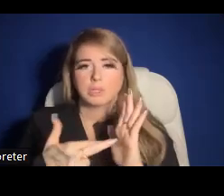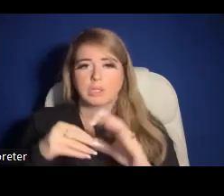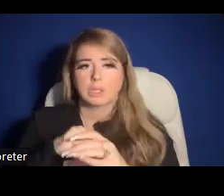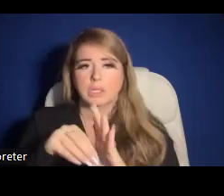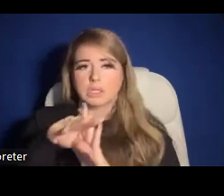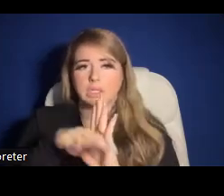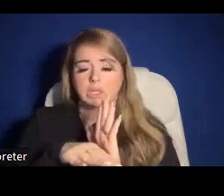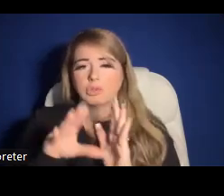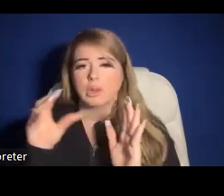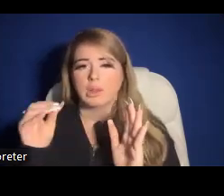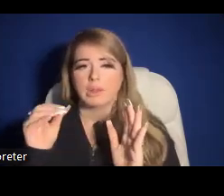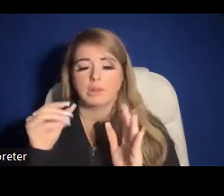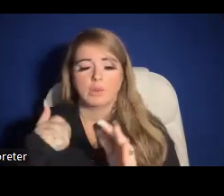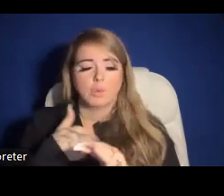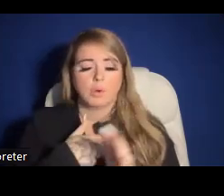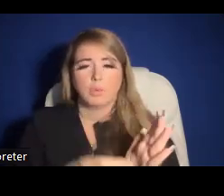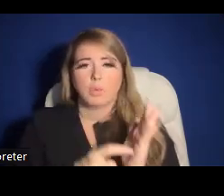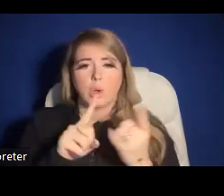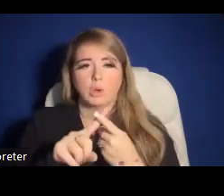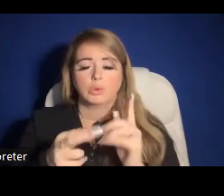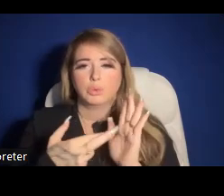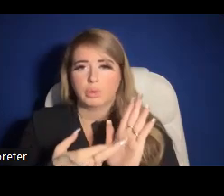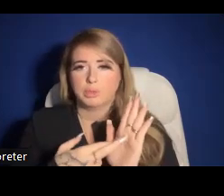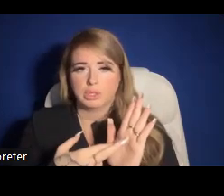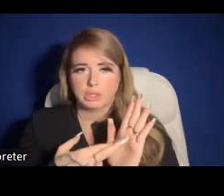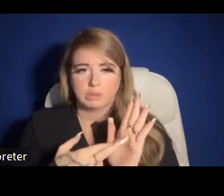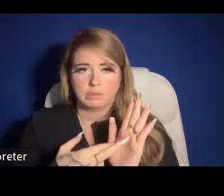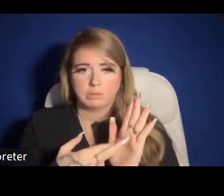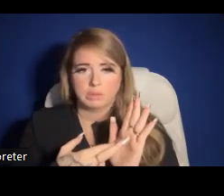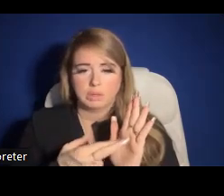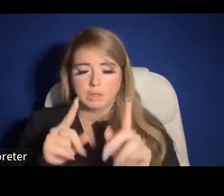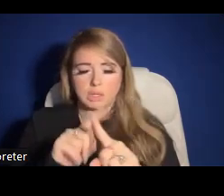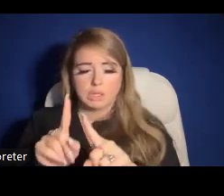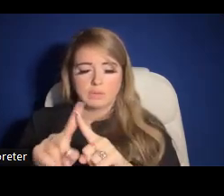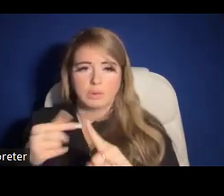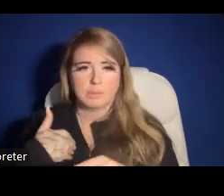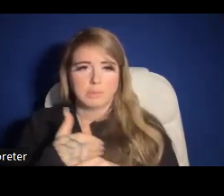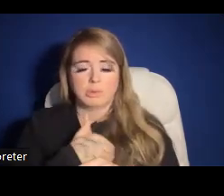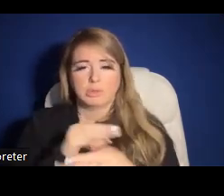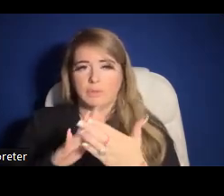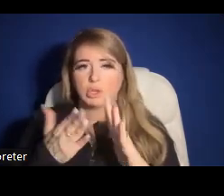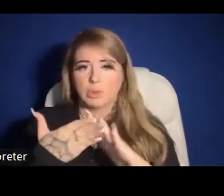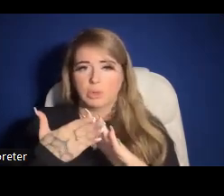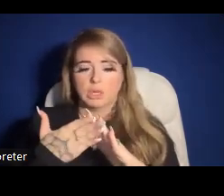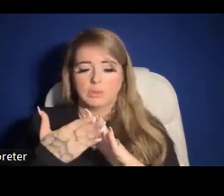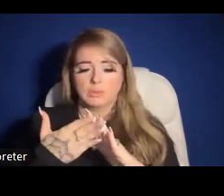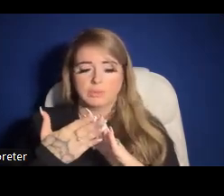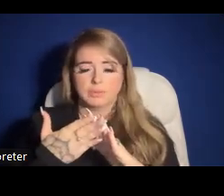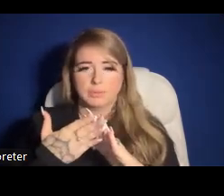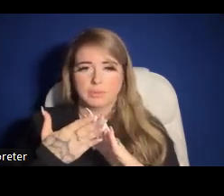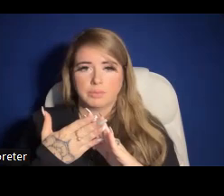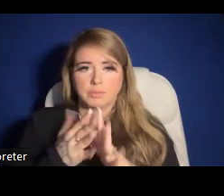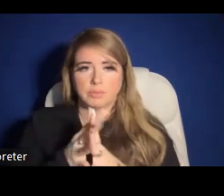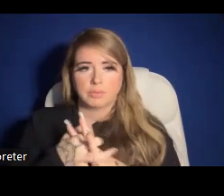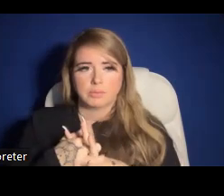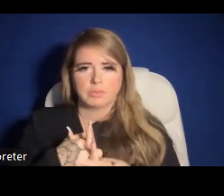statute, BHAAC is required to represent different members of the community. Don't